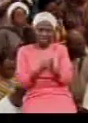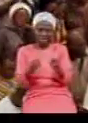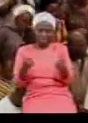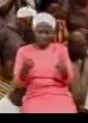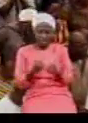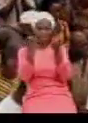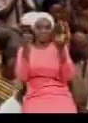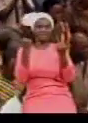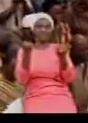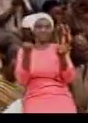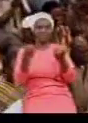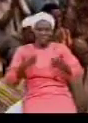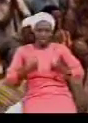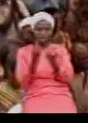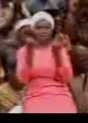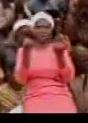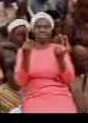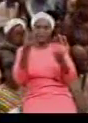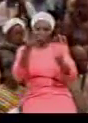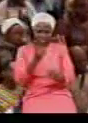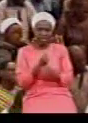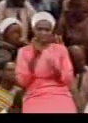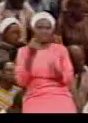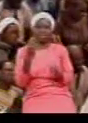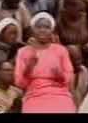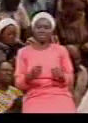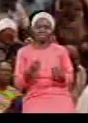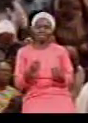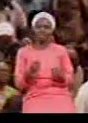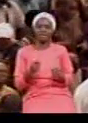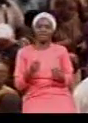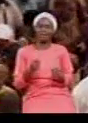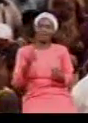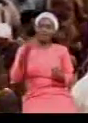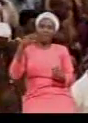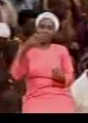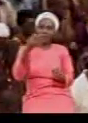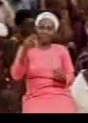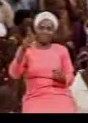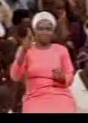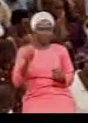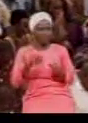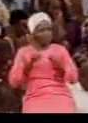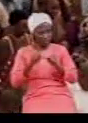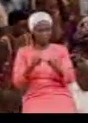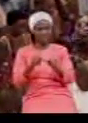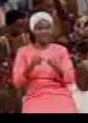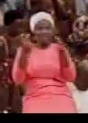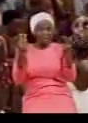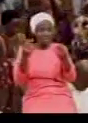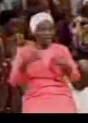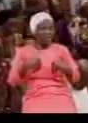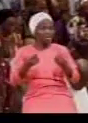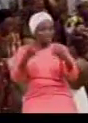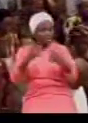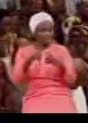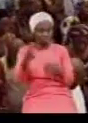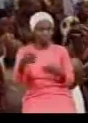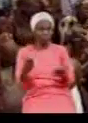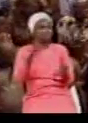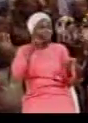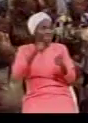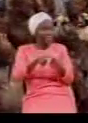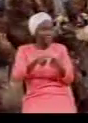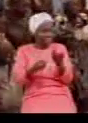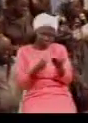the bull by the horn. Move on. Victory has come. Sister, rise up